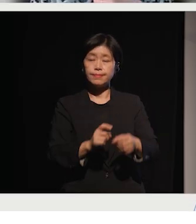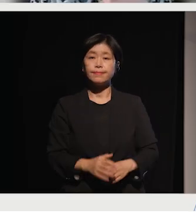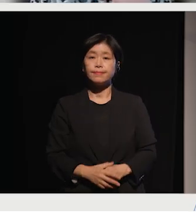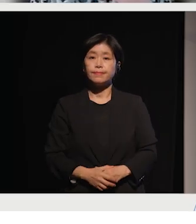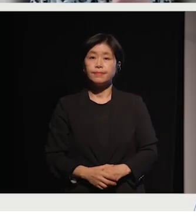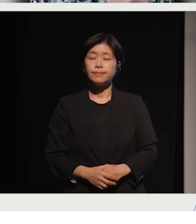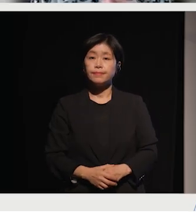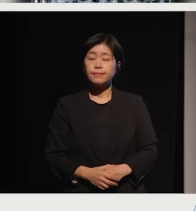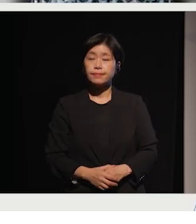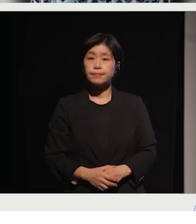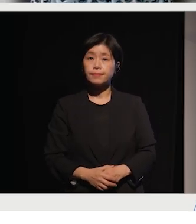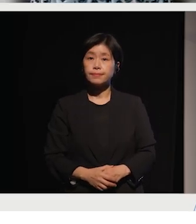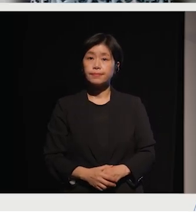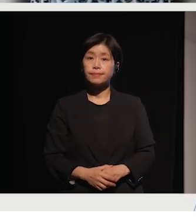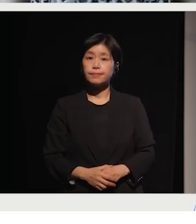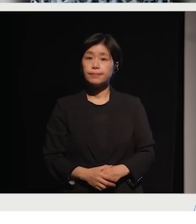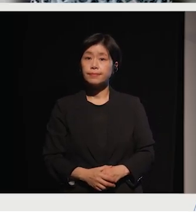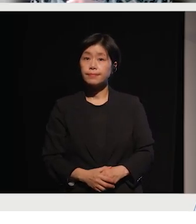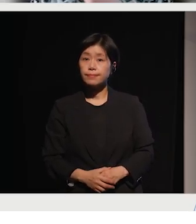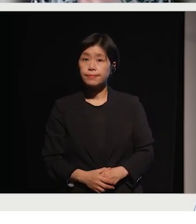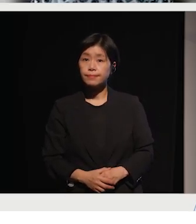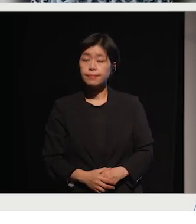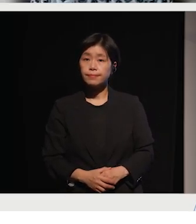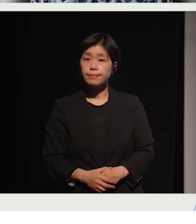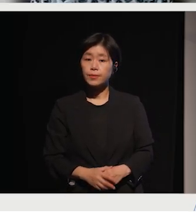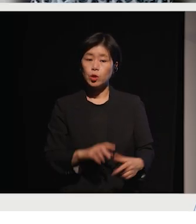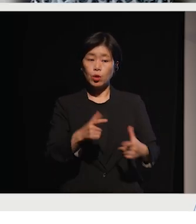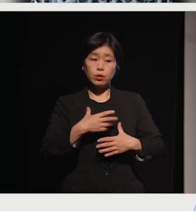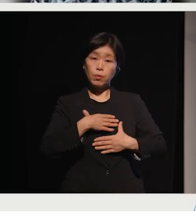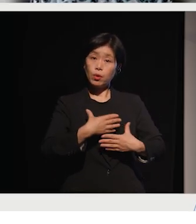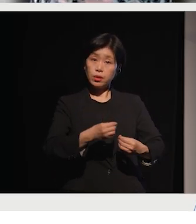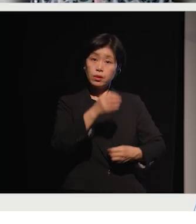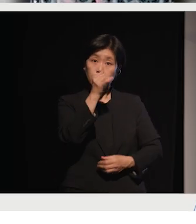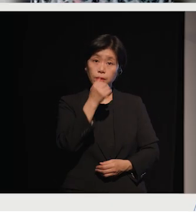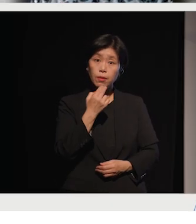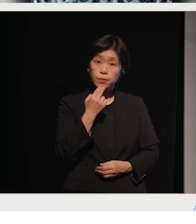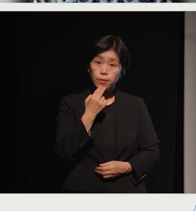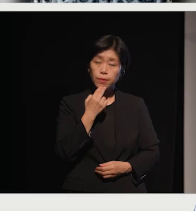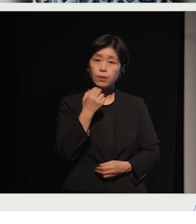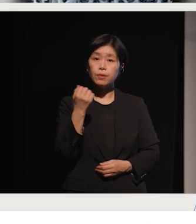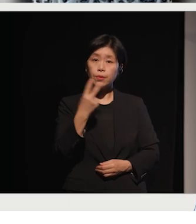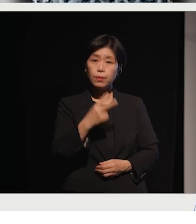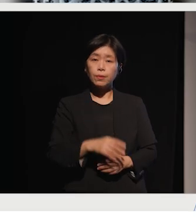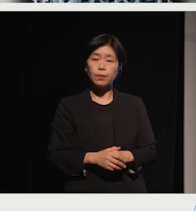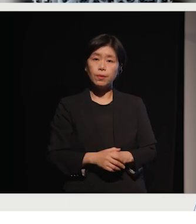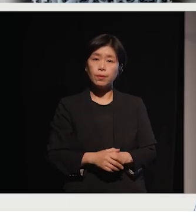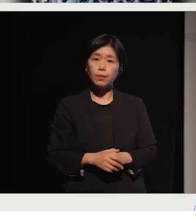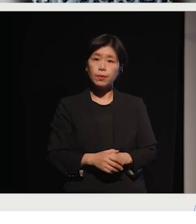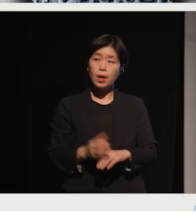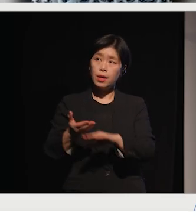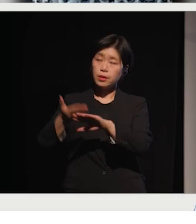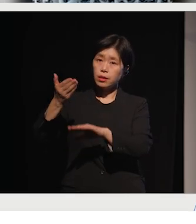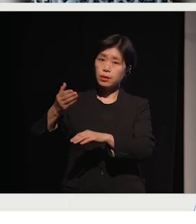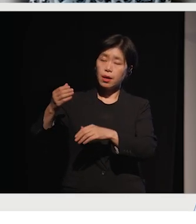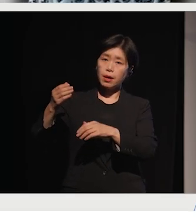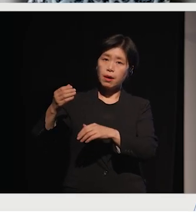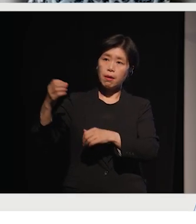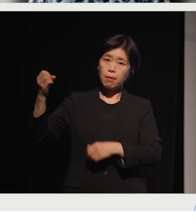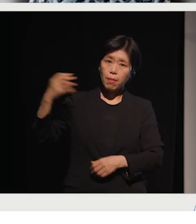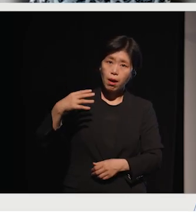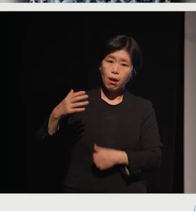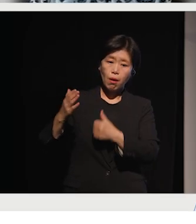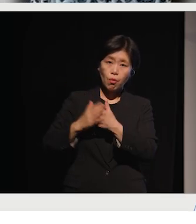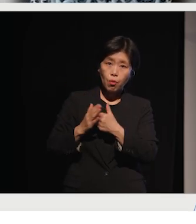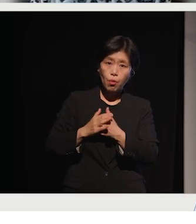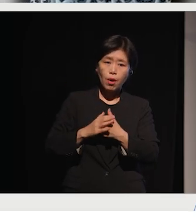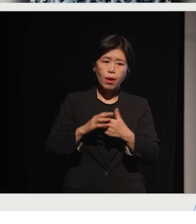accommodations, whether it's support from supervisors, support from leadership. We want to make sure that those employee resource groups are providing a